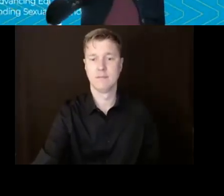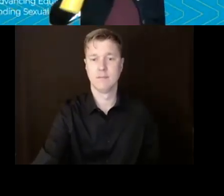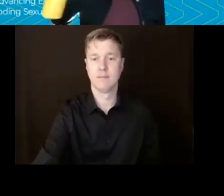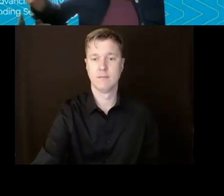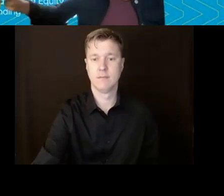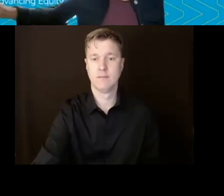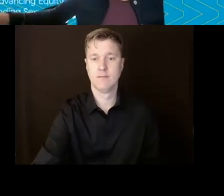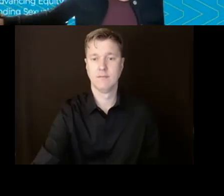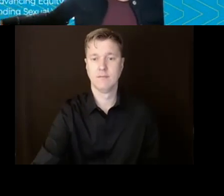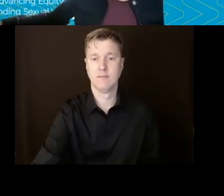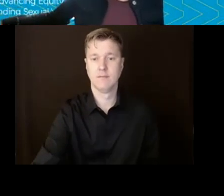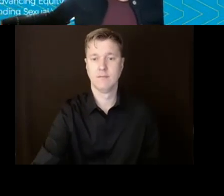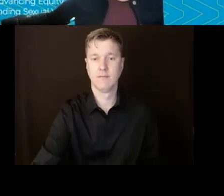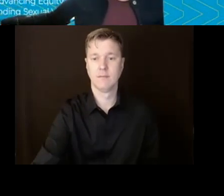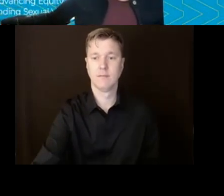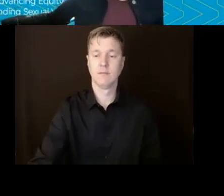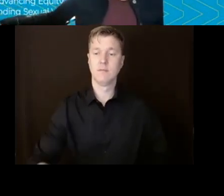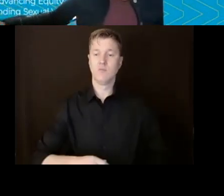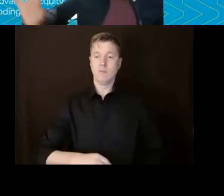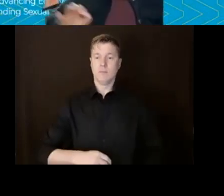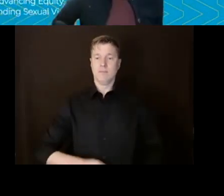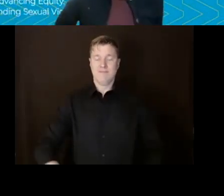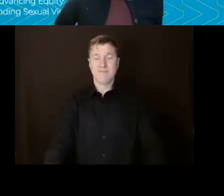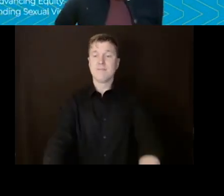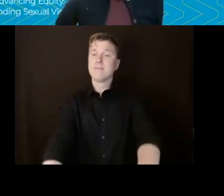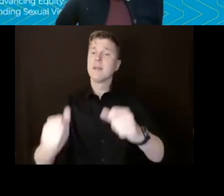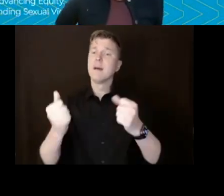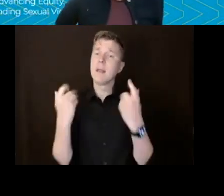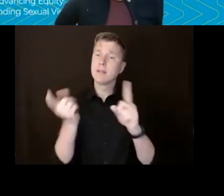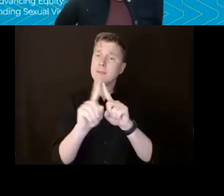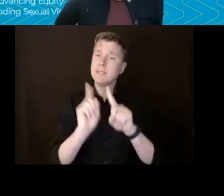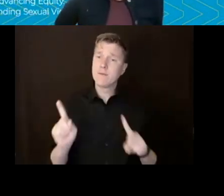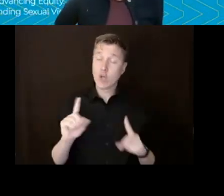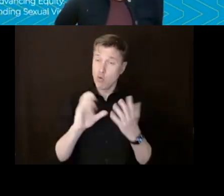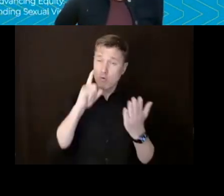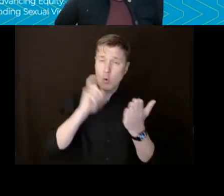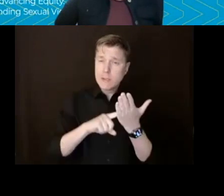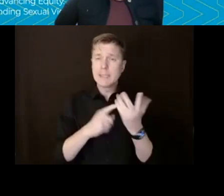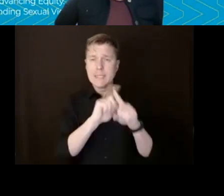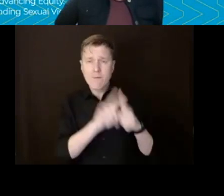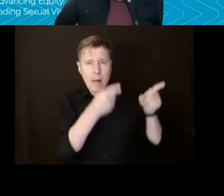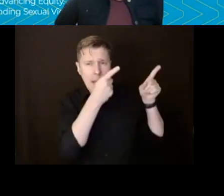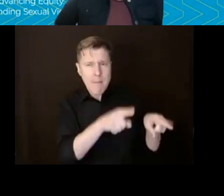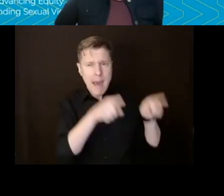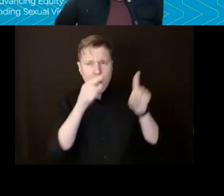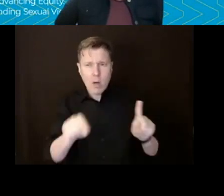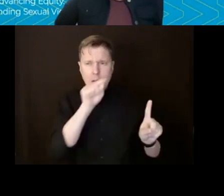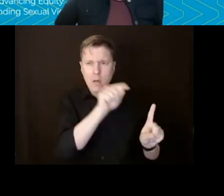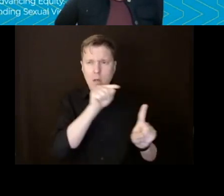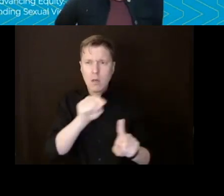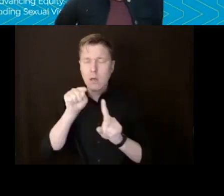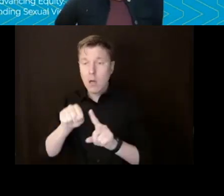of statistics for sure. Are there patterns that you're noticing? Sexual assault on